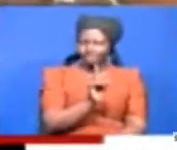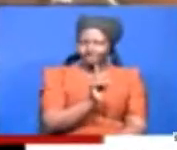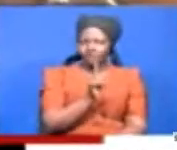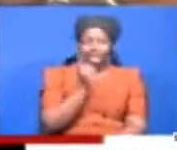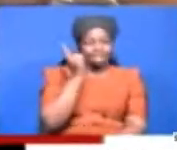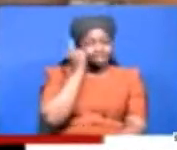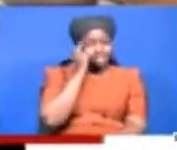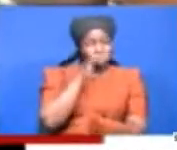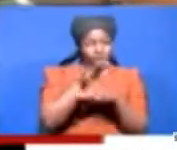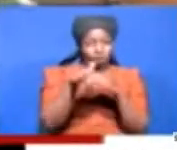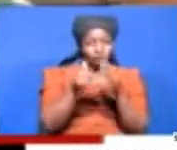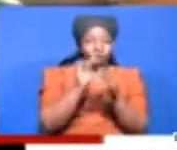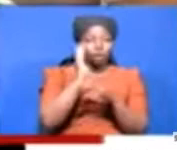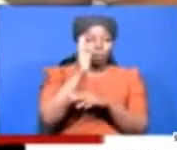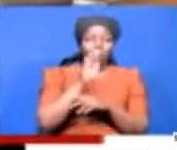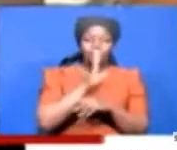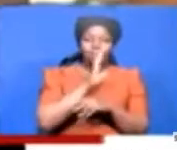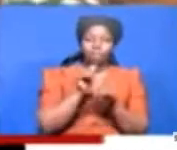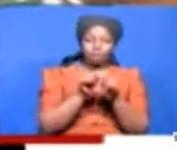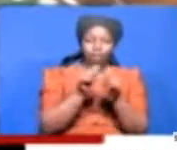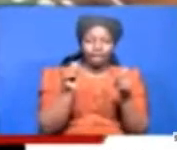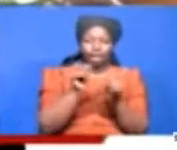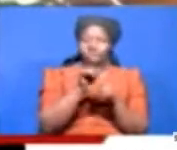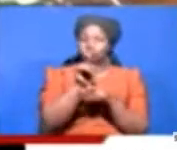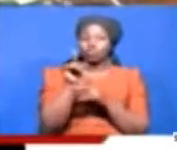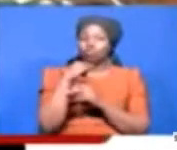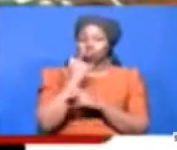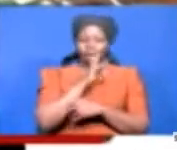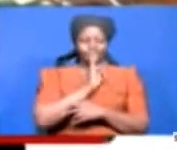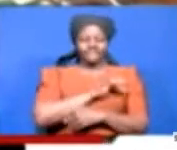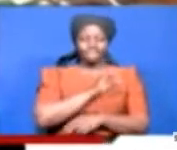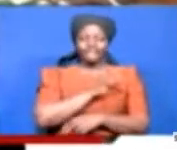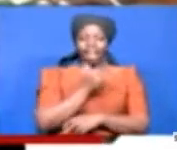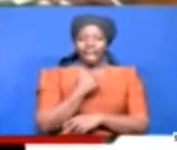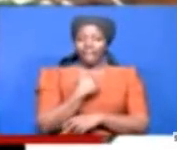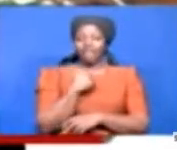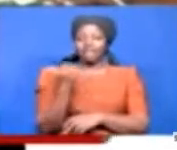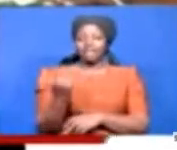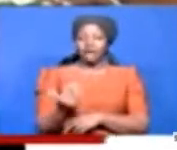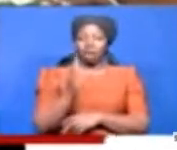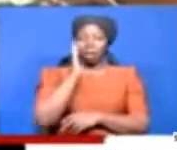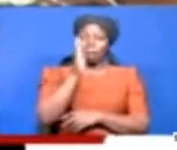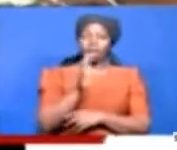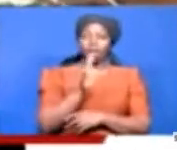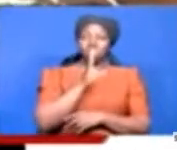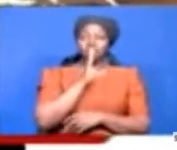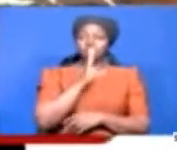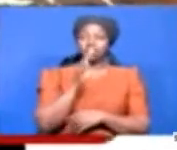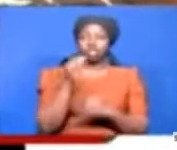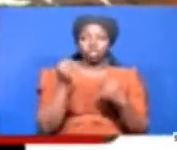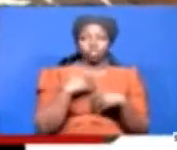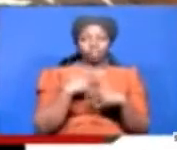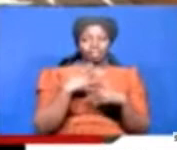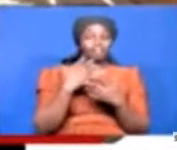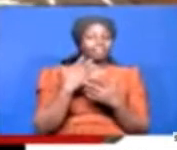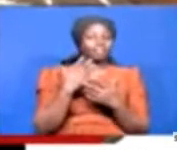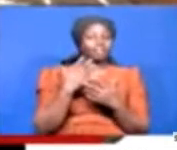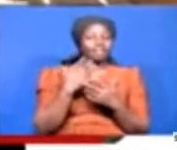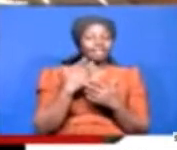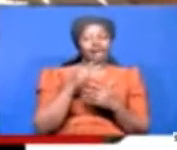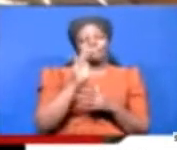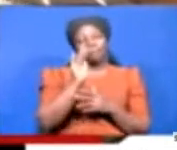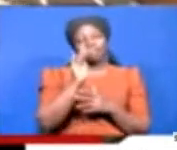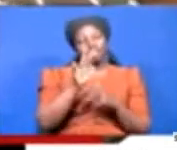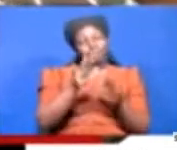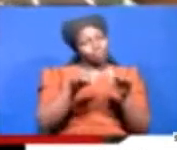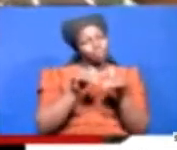all will be well. Those who are so afraid that the time is going to be short, I think we wait and cross the bridge when we